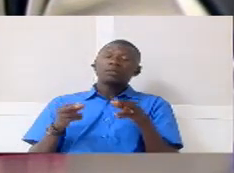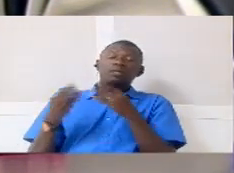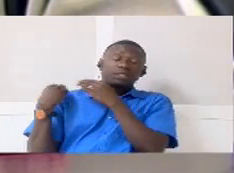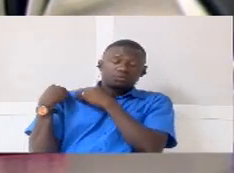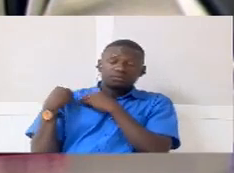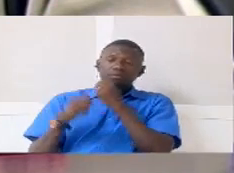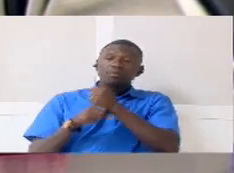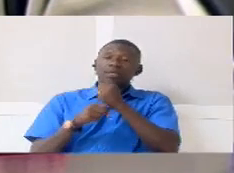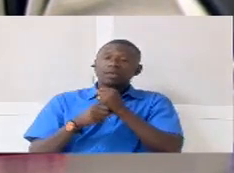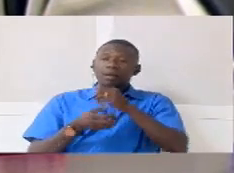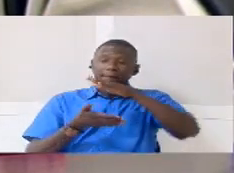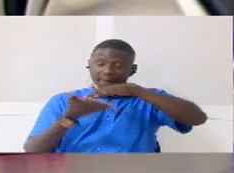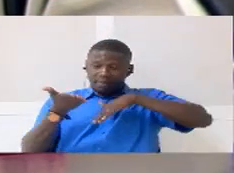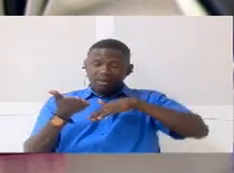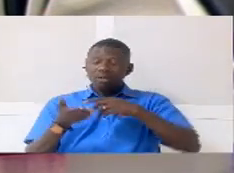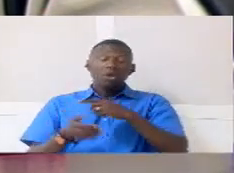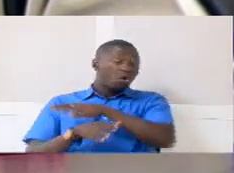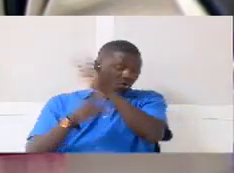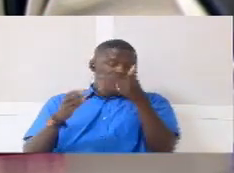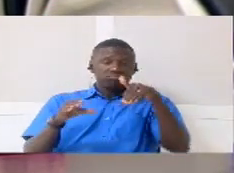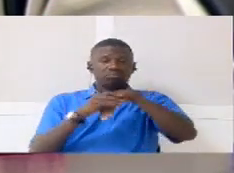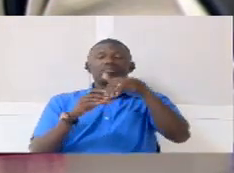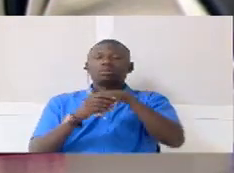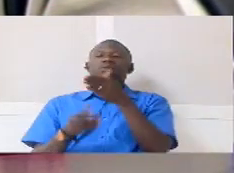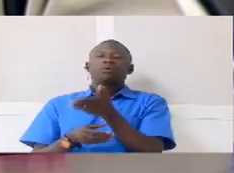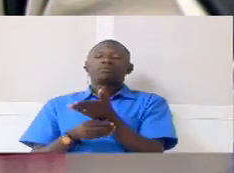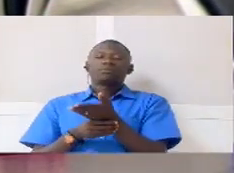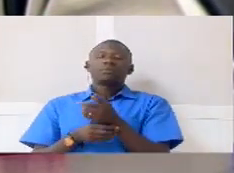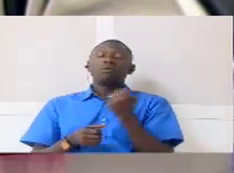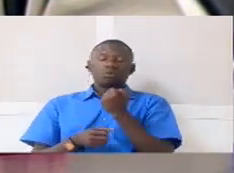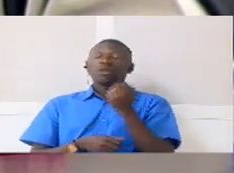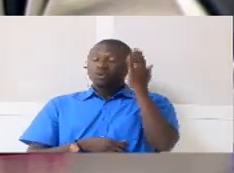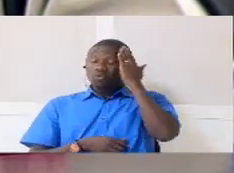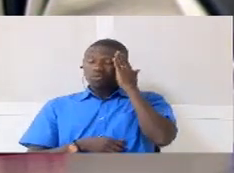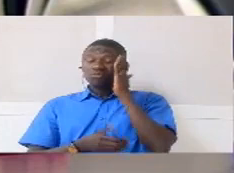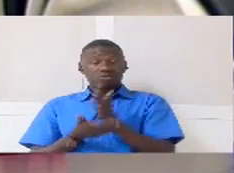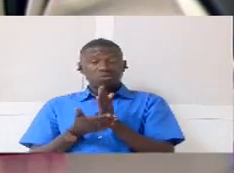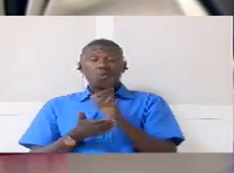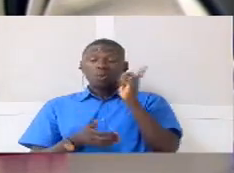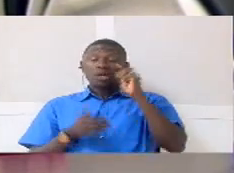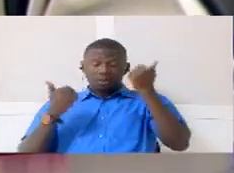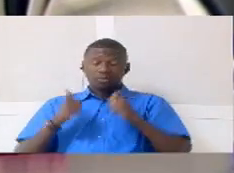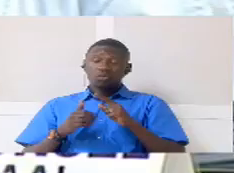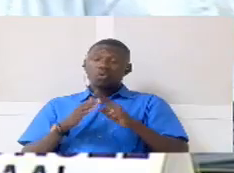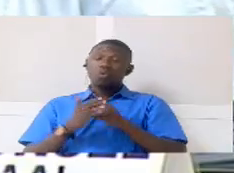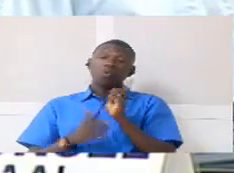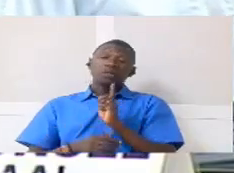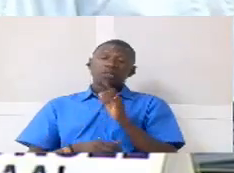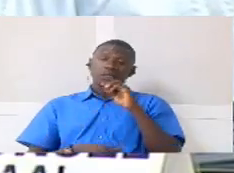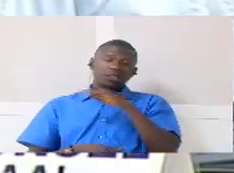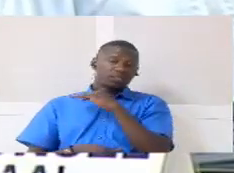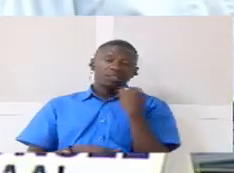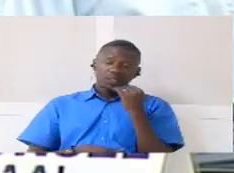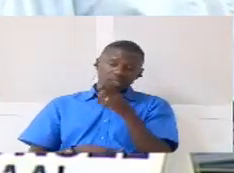they are also part of the conspiracy because they knew rightly what happened or what killed that person. But sometimes,